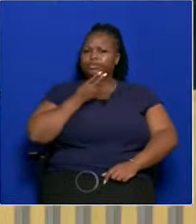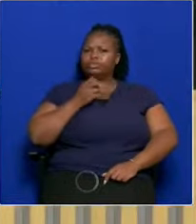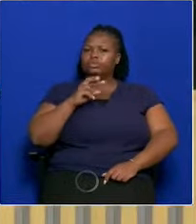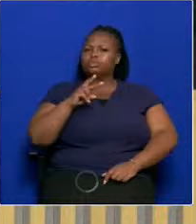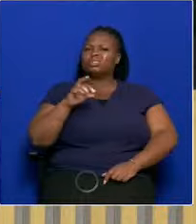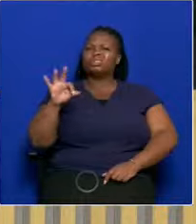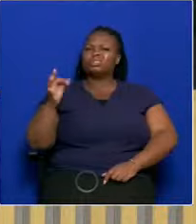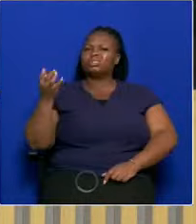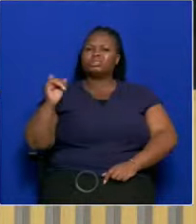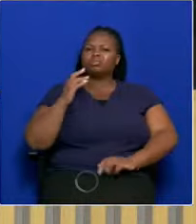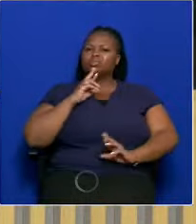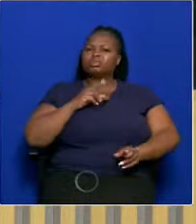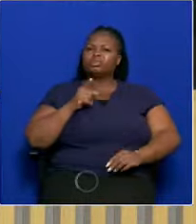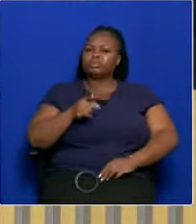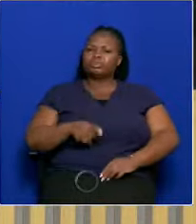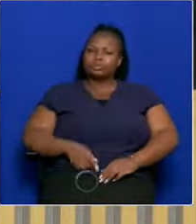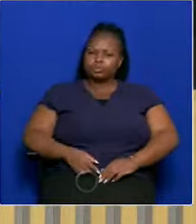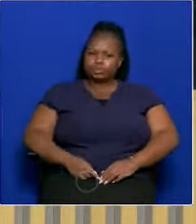to you.